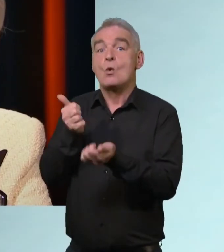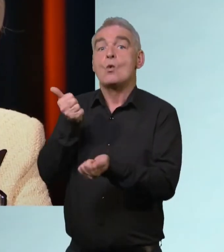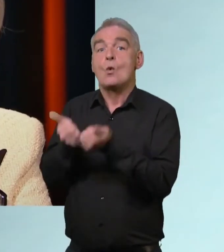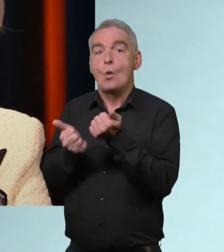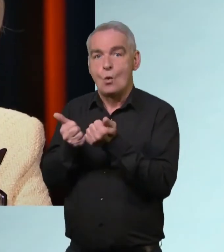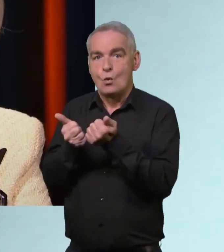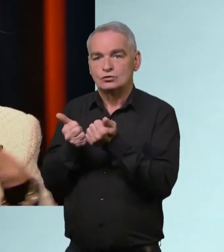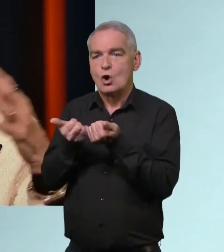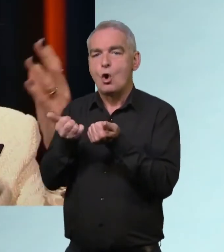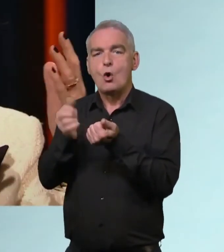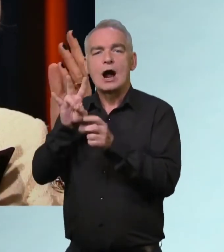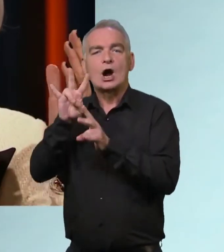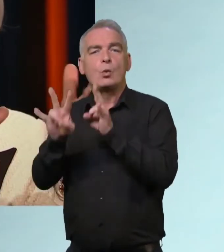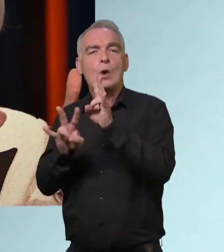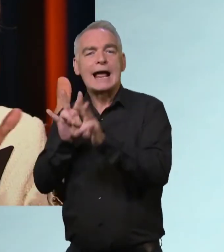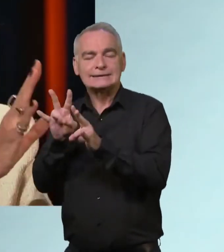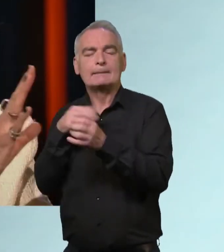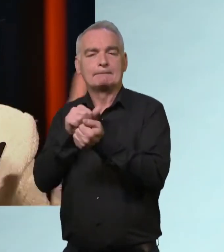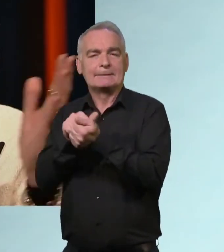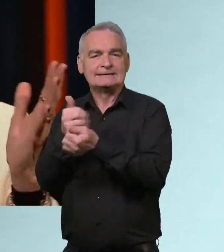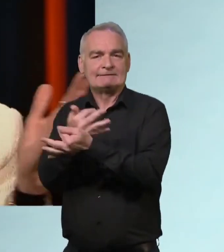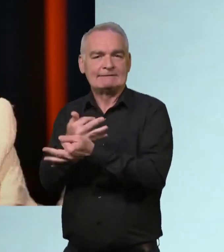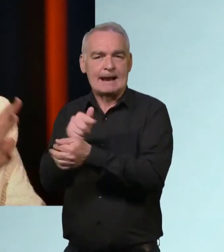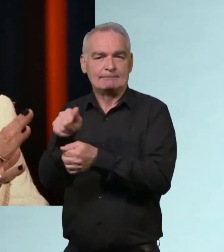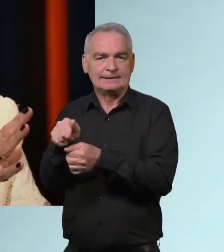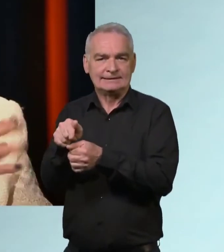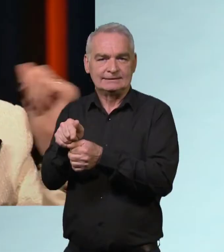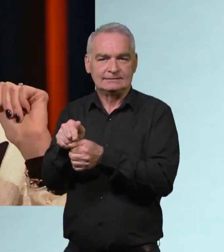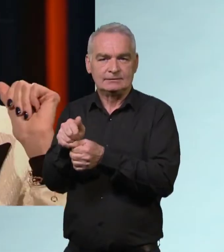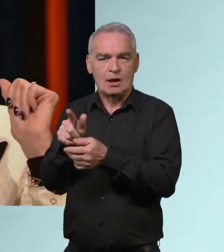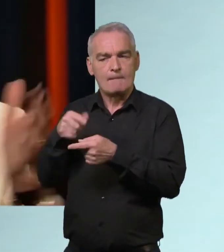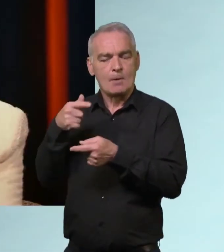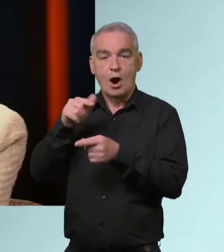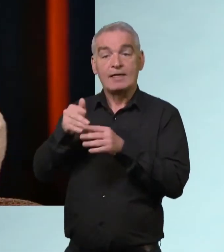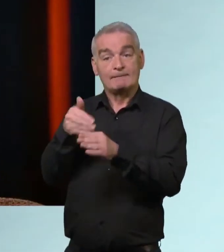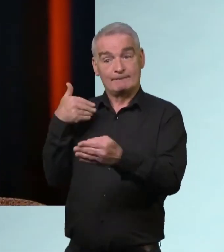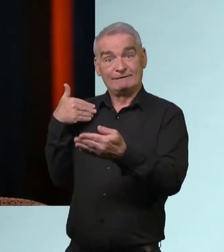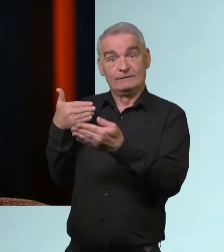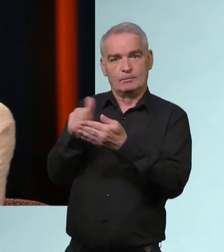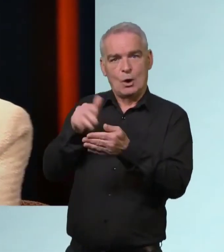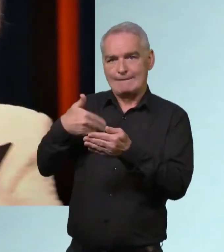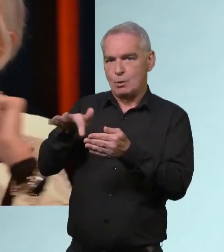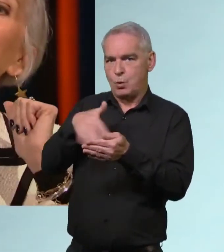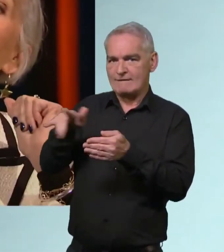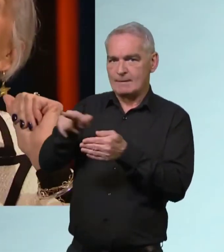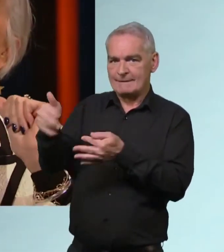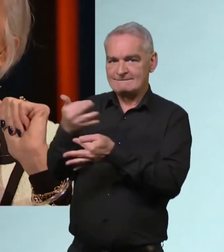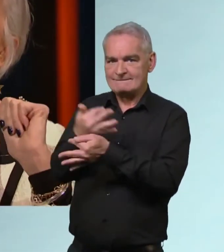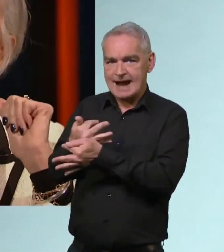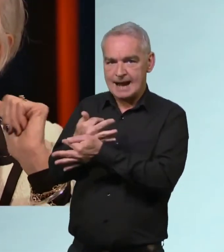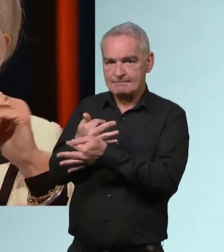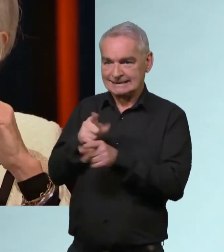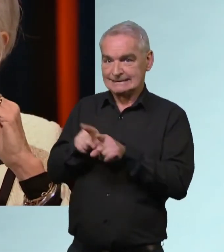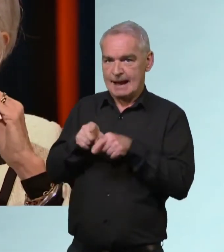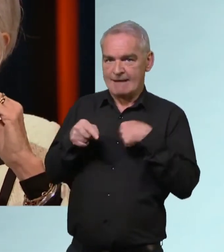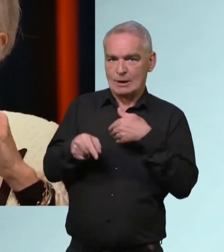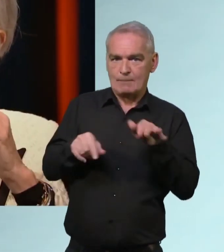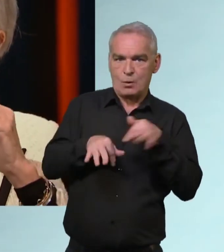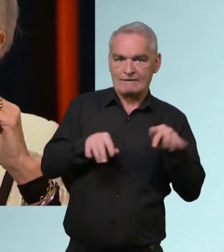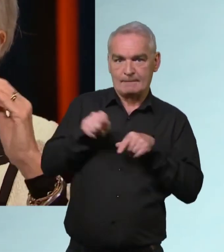inquest. Up until then, they are kept away. Yeah. And I'm kept away as well. And it's